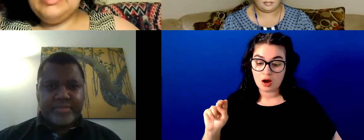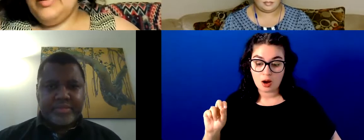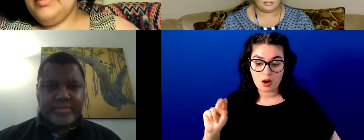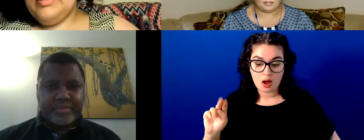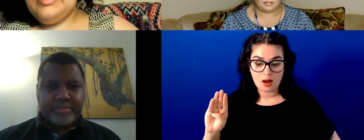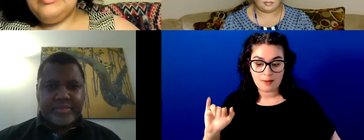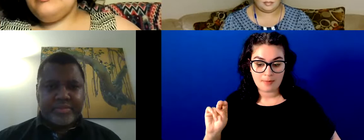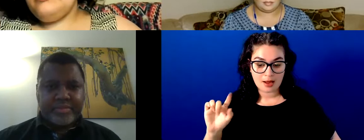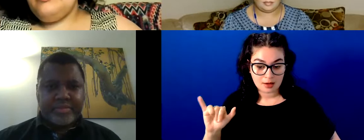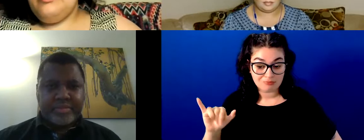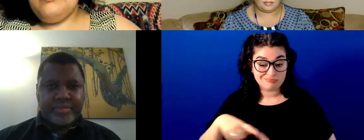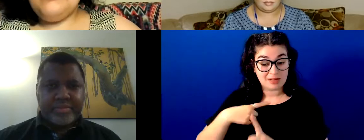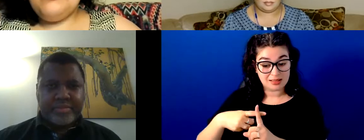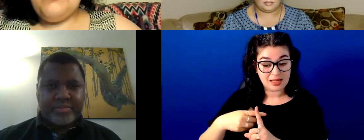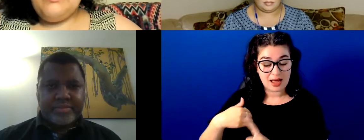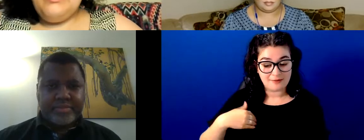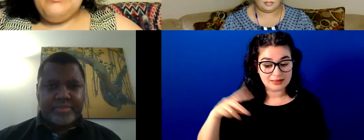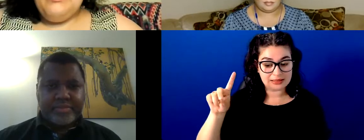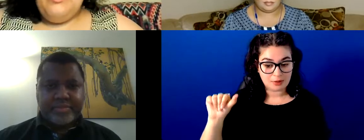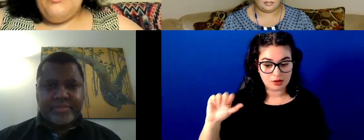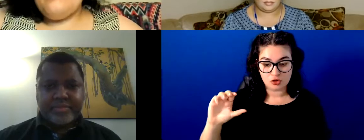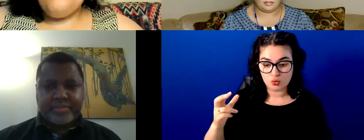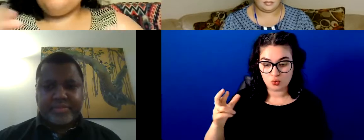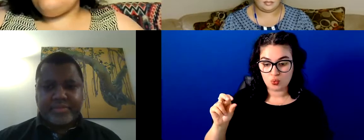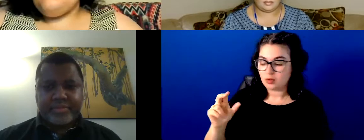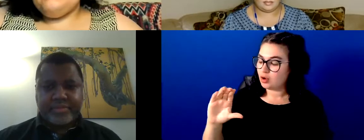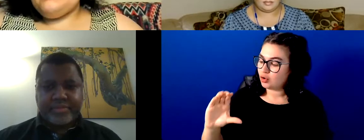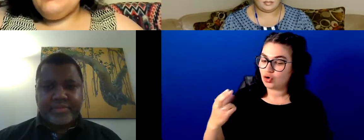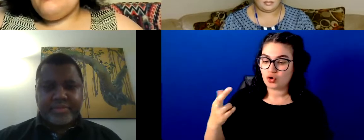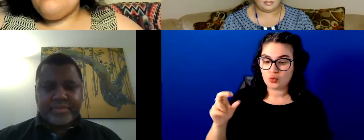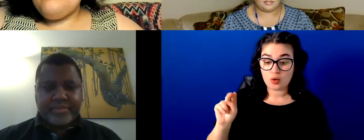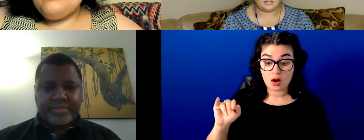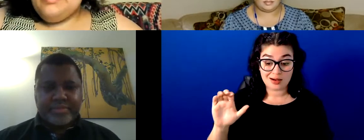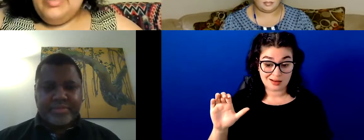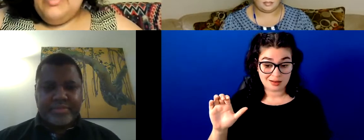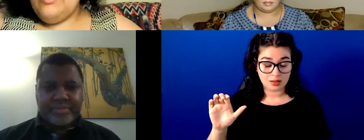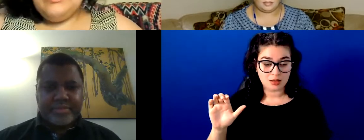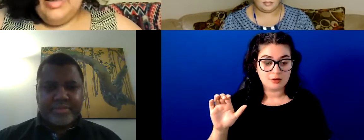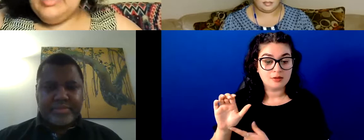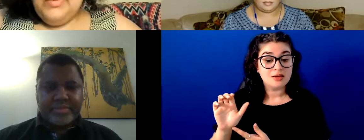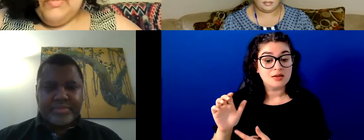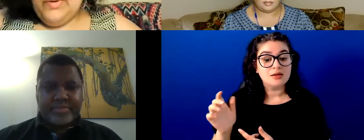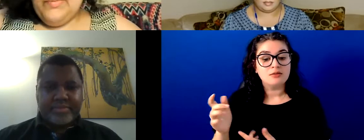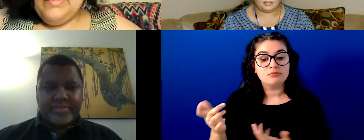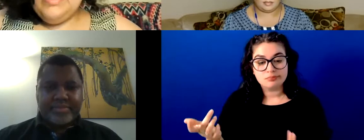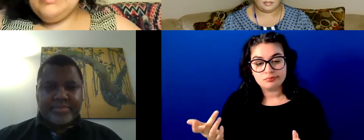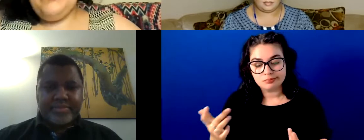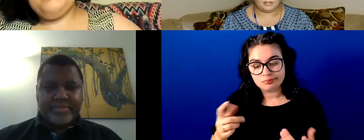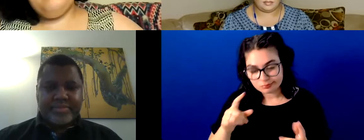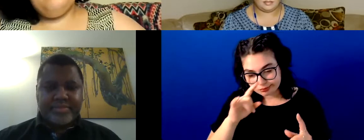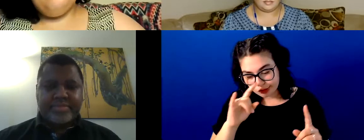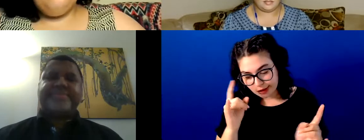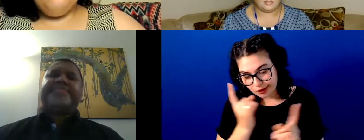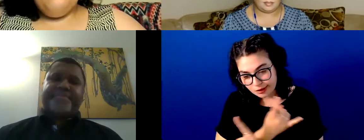chronically disabled, I had the wonderful pleasure of, in all sarcasm of the word wonderful in this